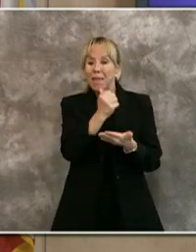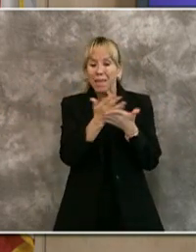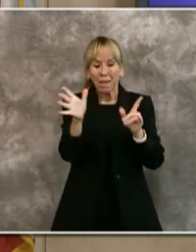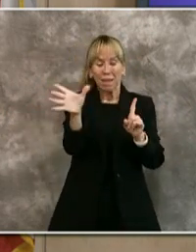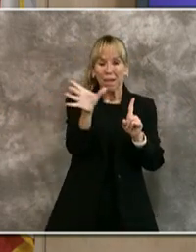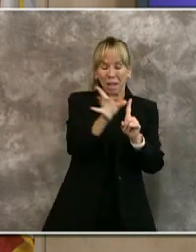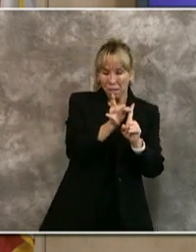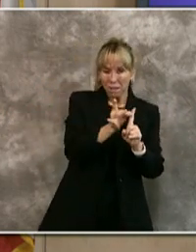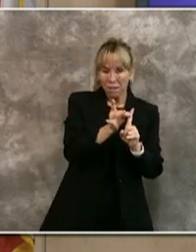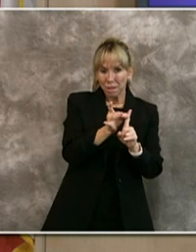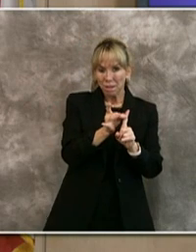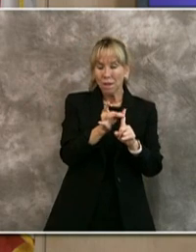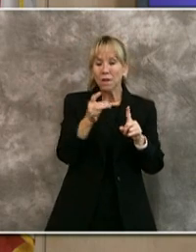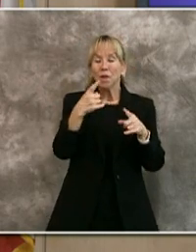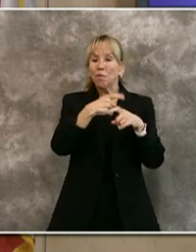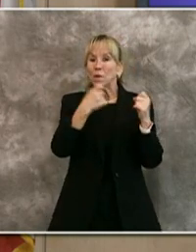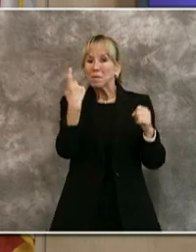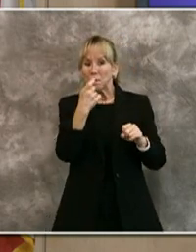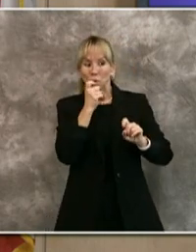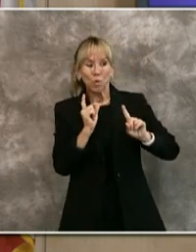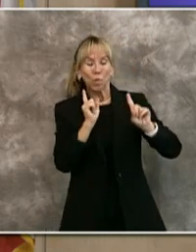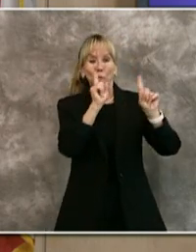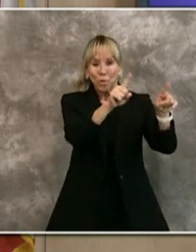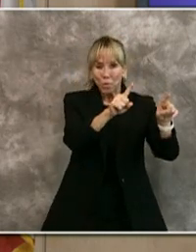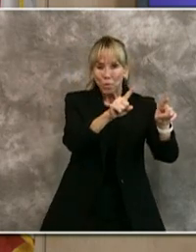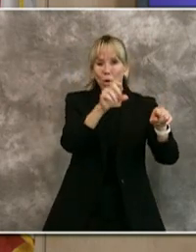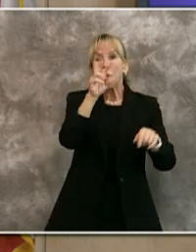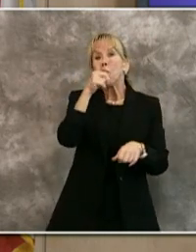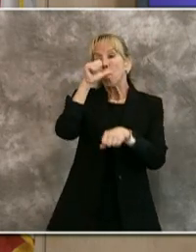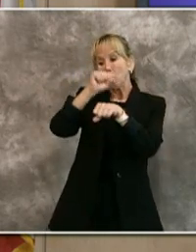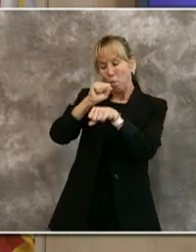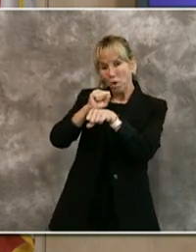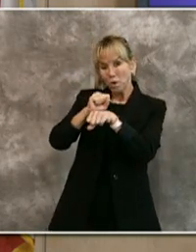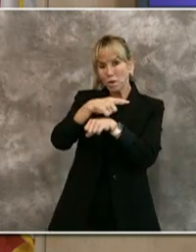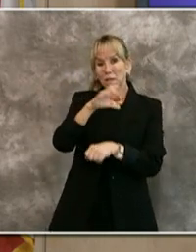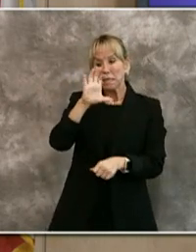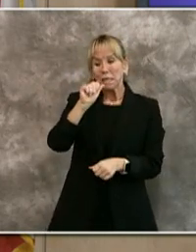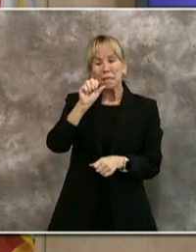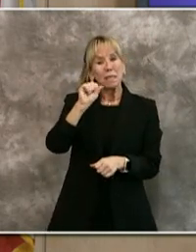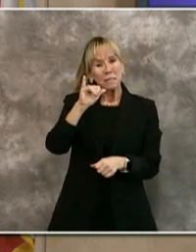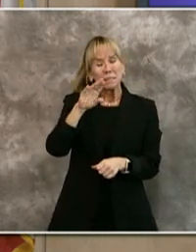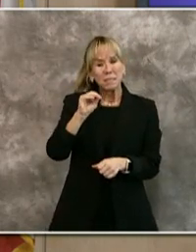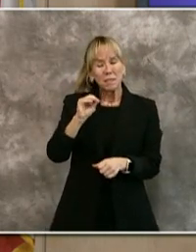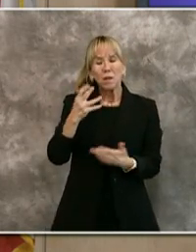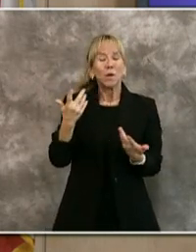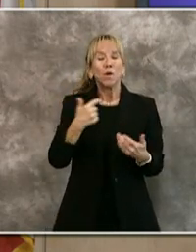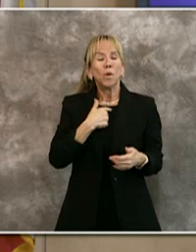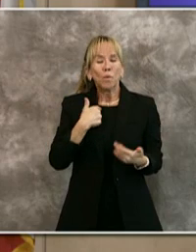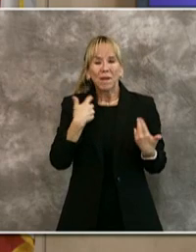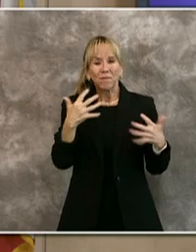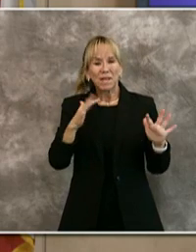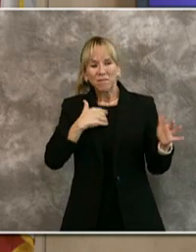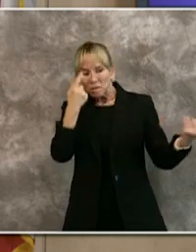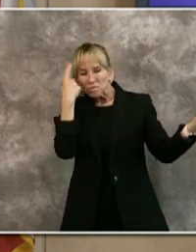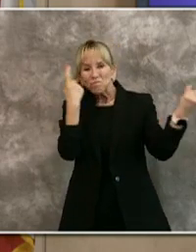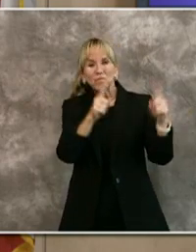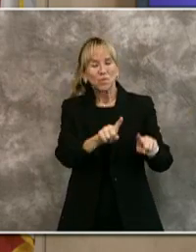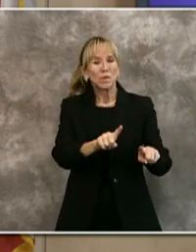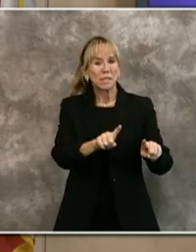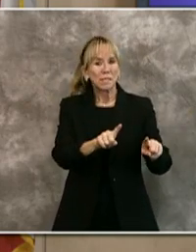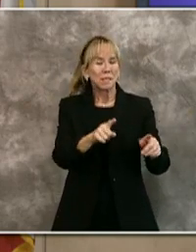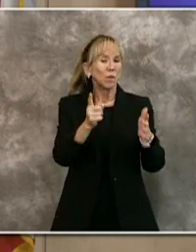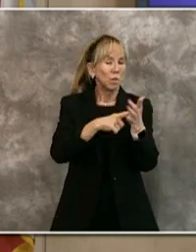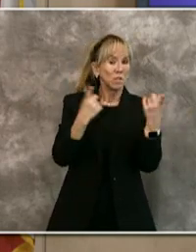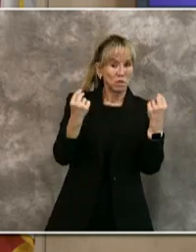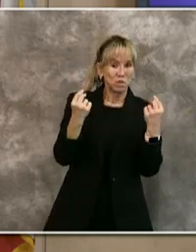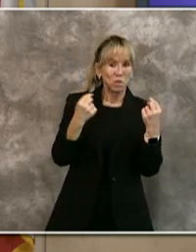a patron or a staff member at one of the casinos, we have a mechanism to work with the